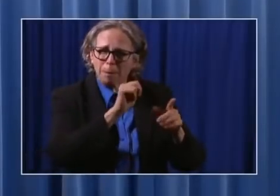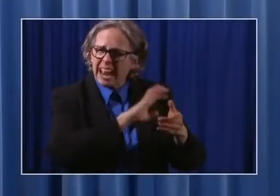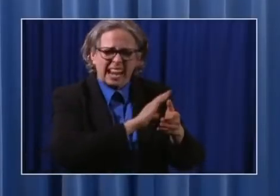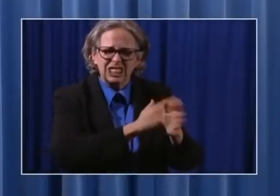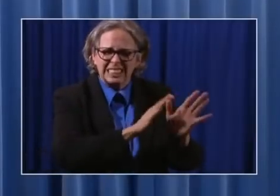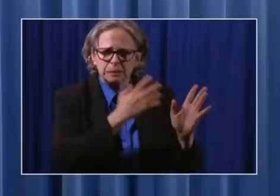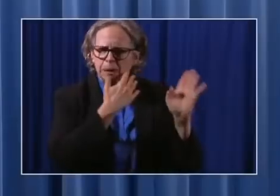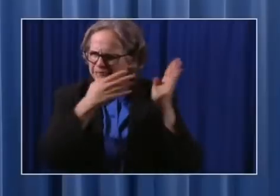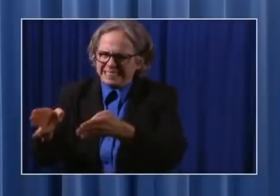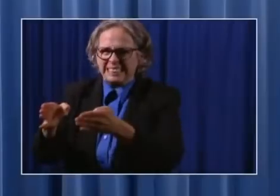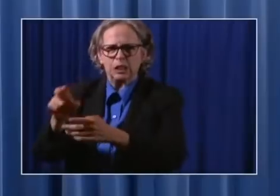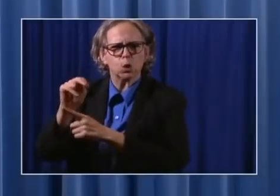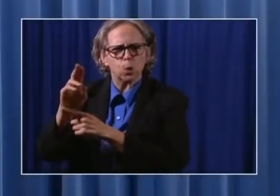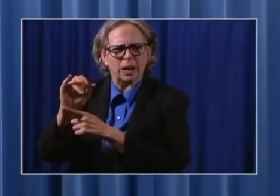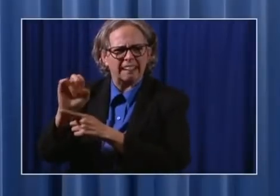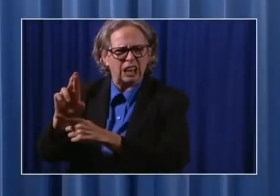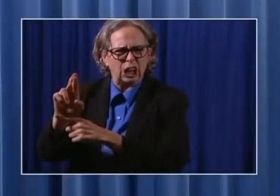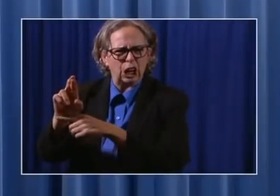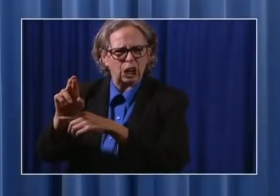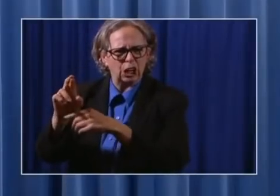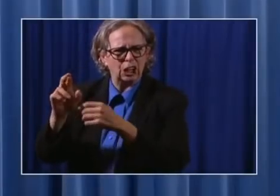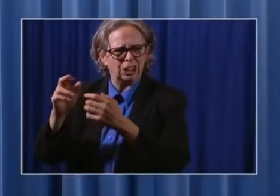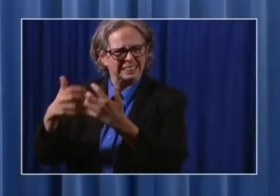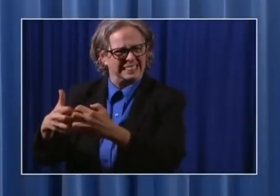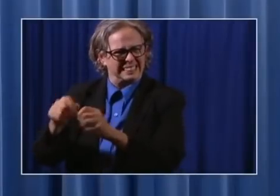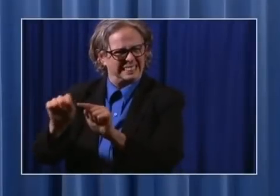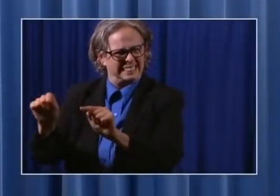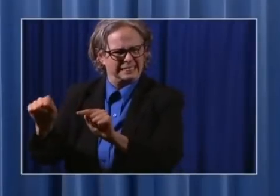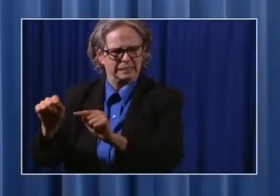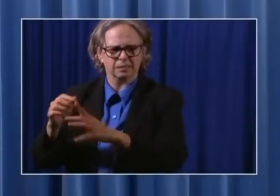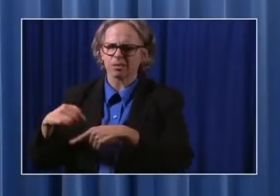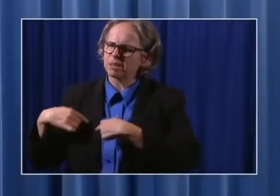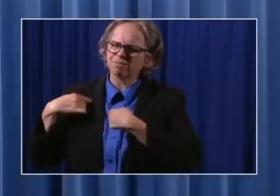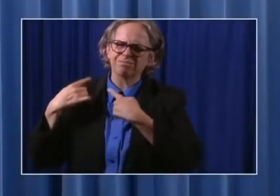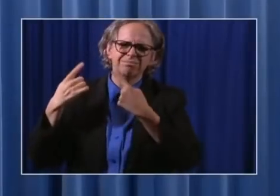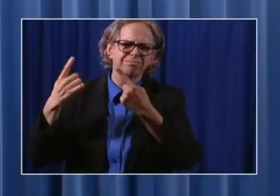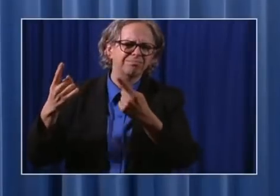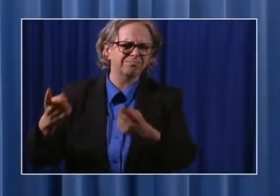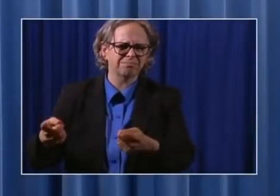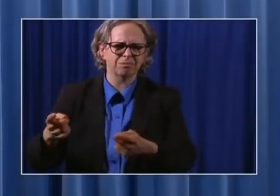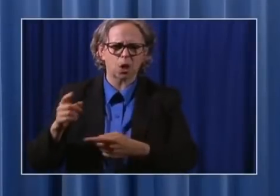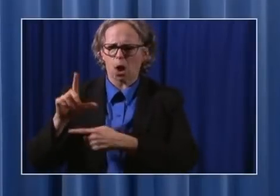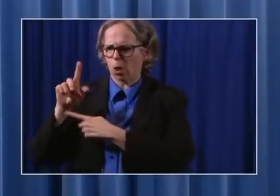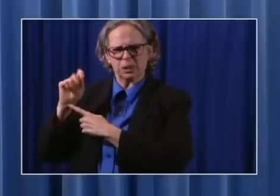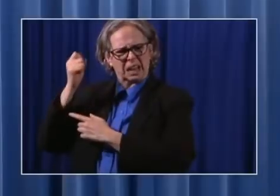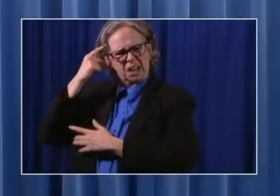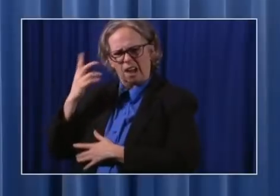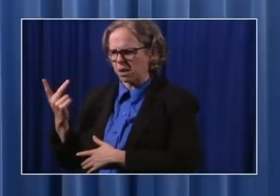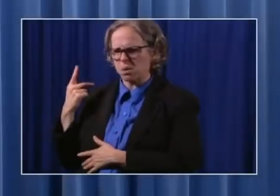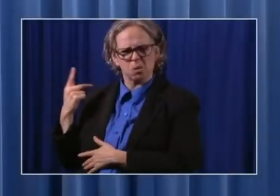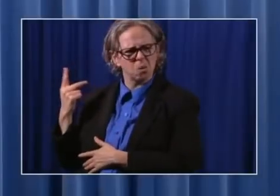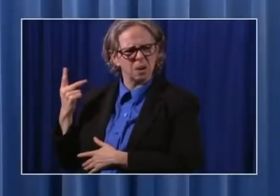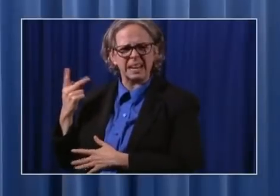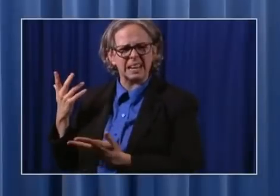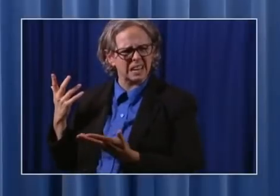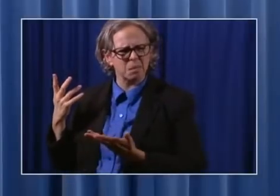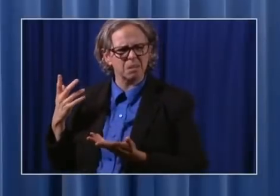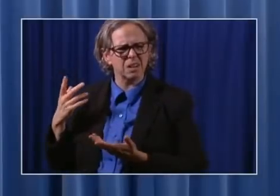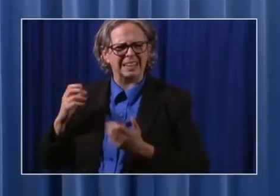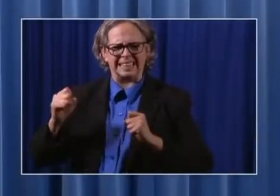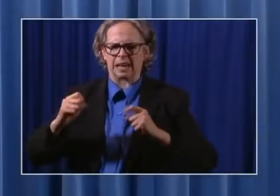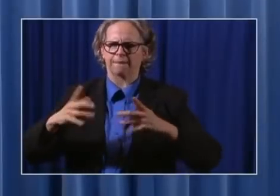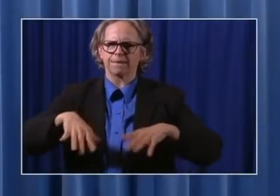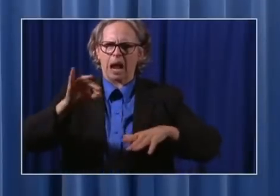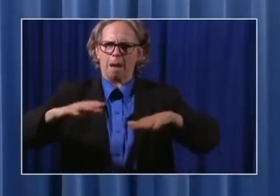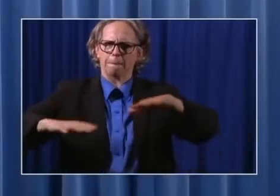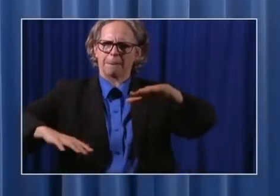of Ohio. We've always said, both Lieutenant Governor and I have always said, that we need a balanced program